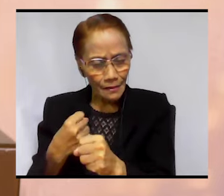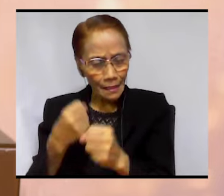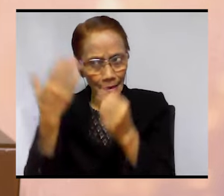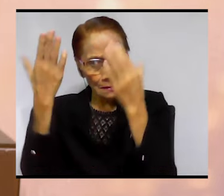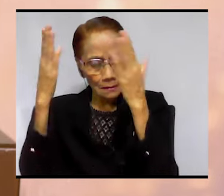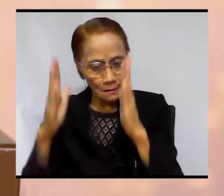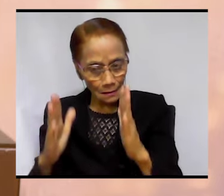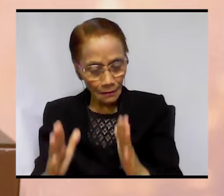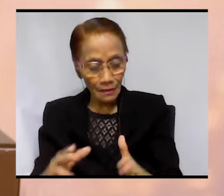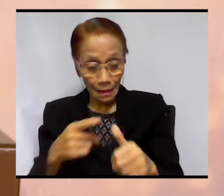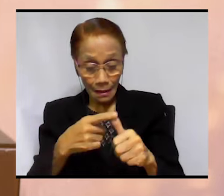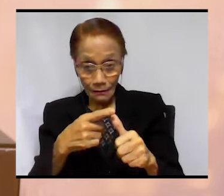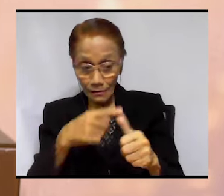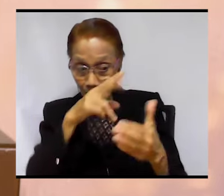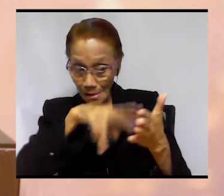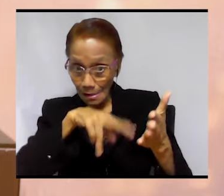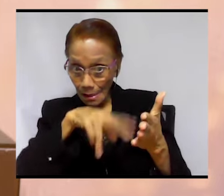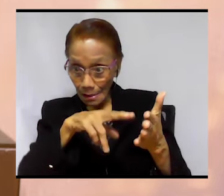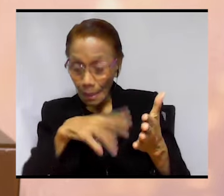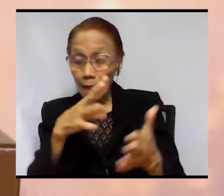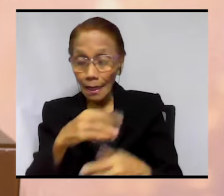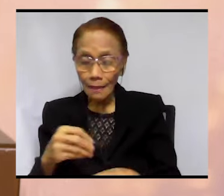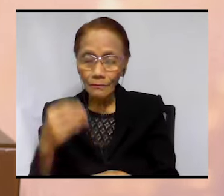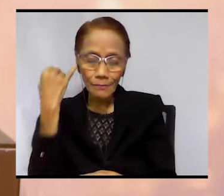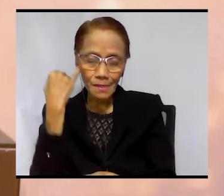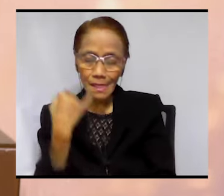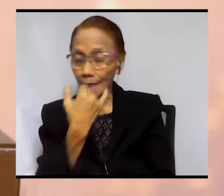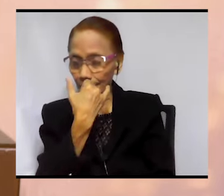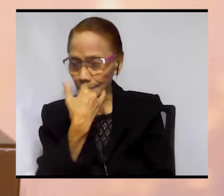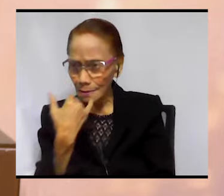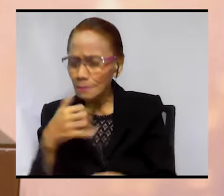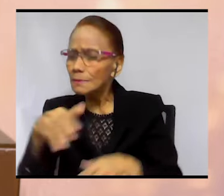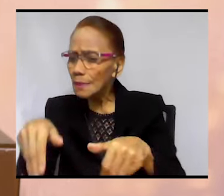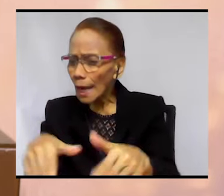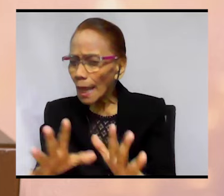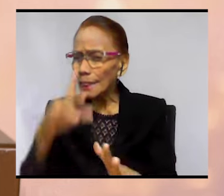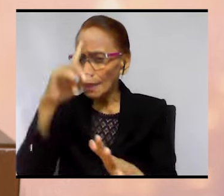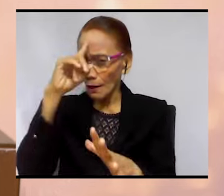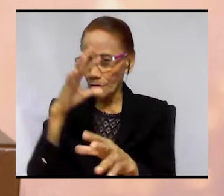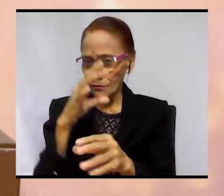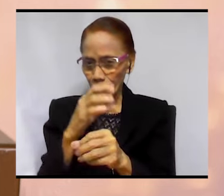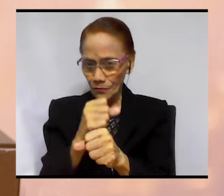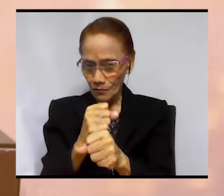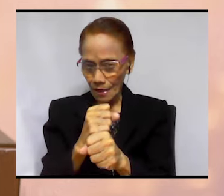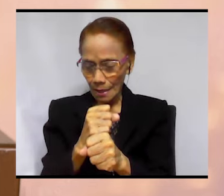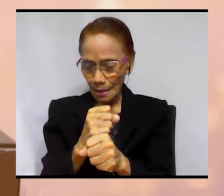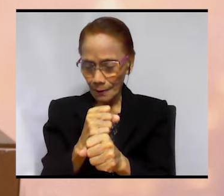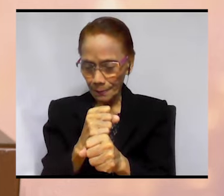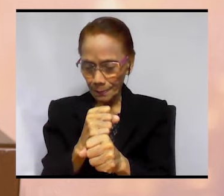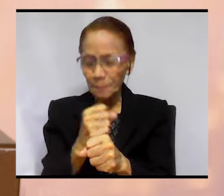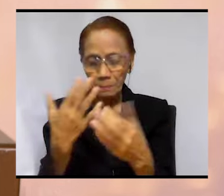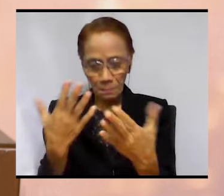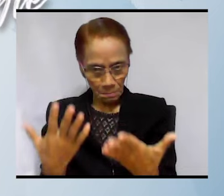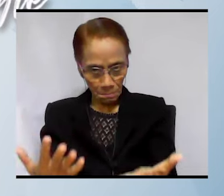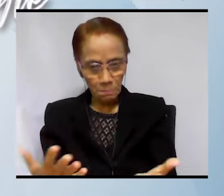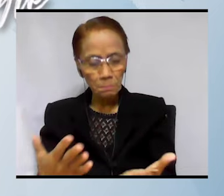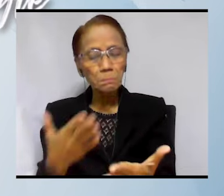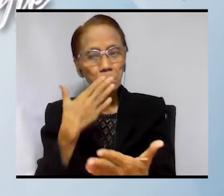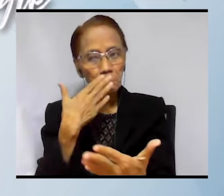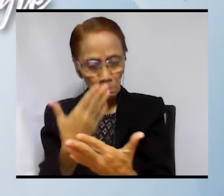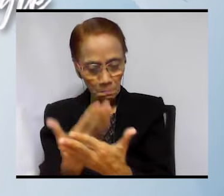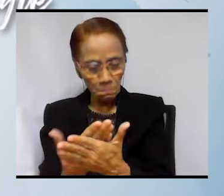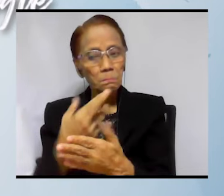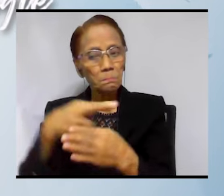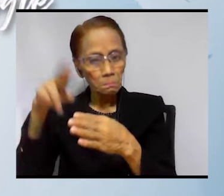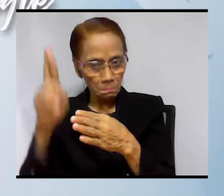in the first reading and from St. James. Let our faith be fruitful.